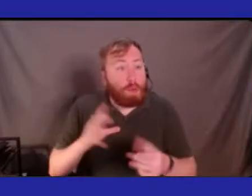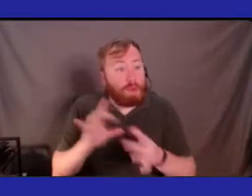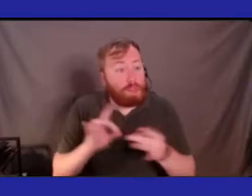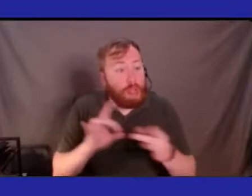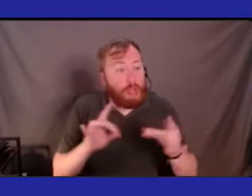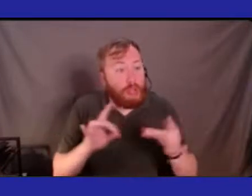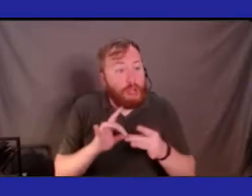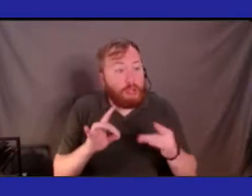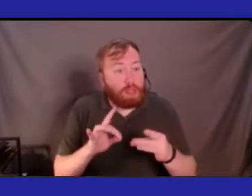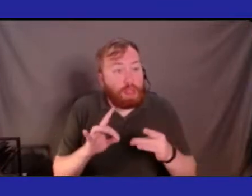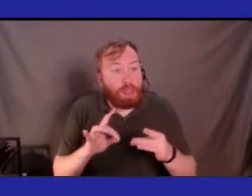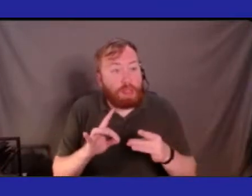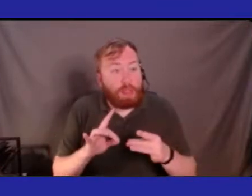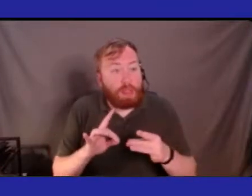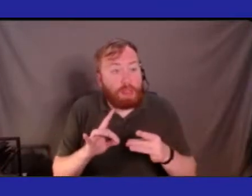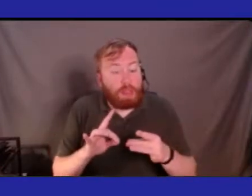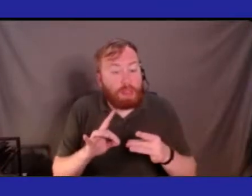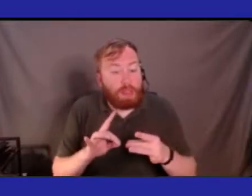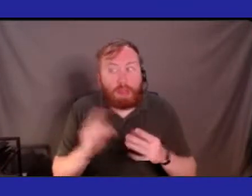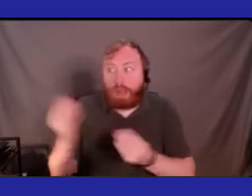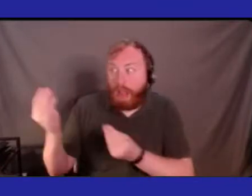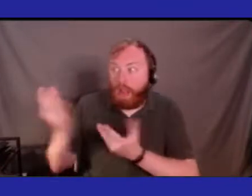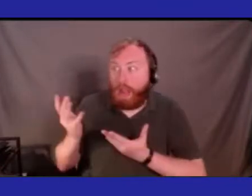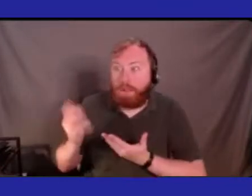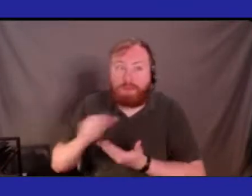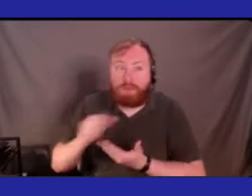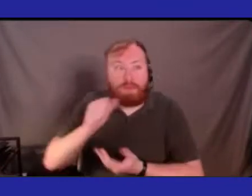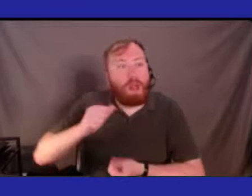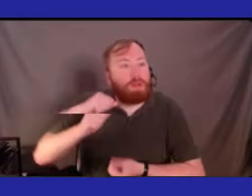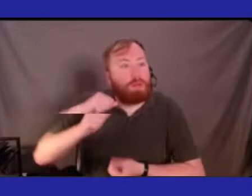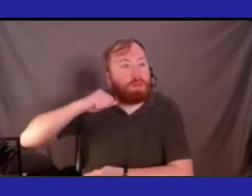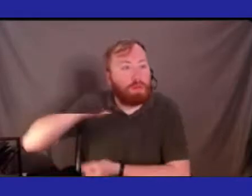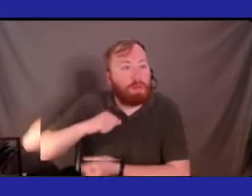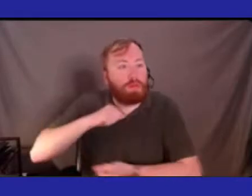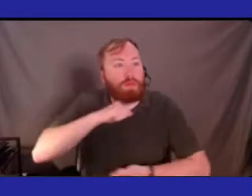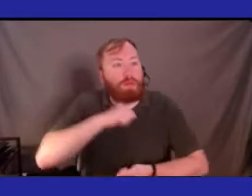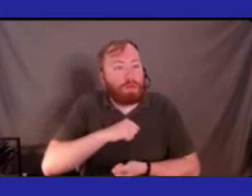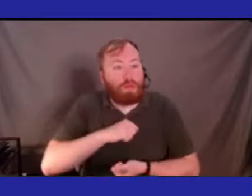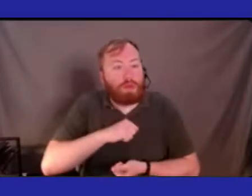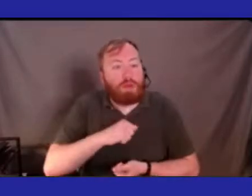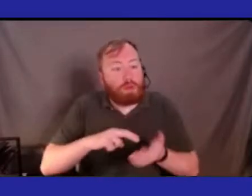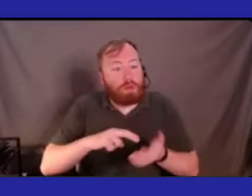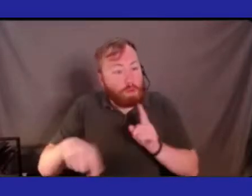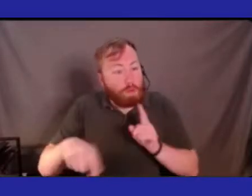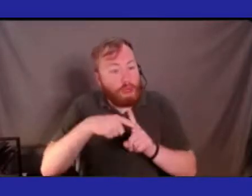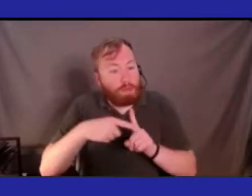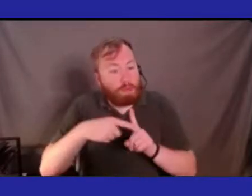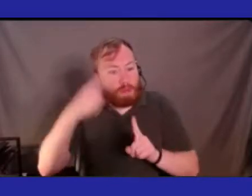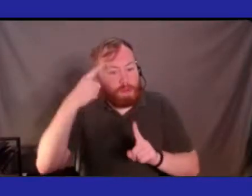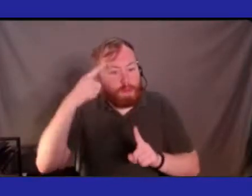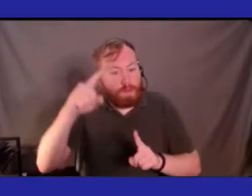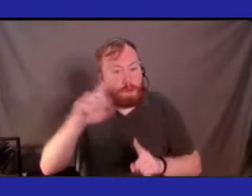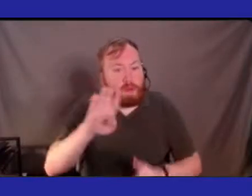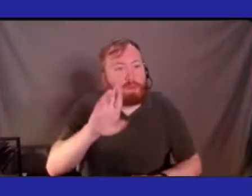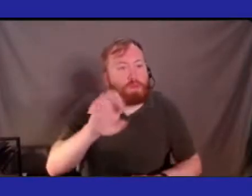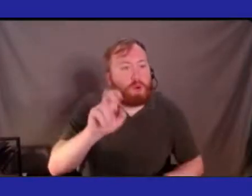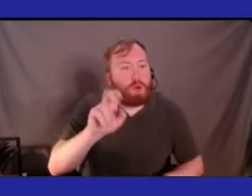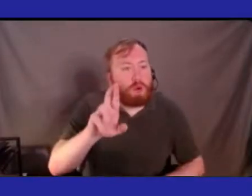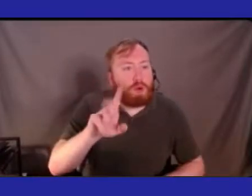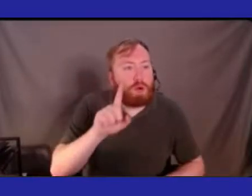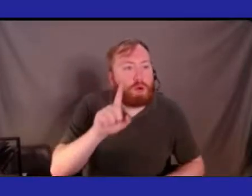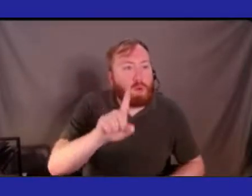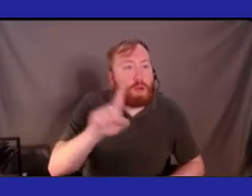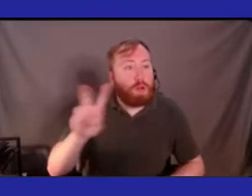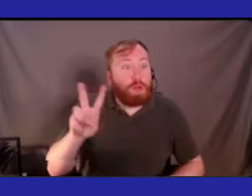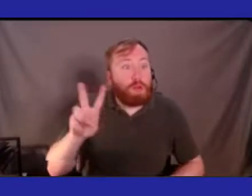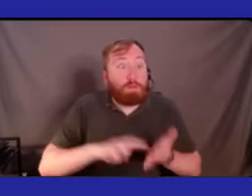take mammographies because we're positive for BRCA1 and 2, which means we could get breast cancer from taking a